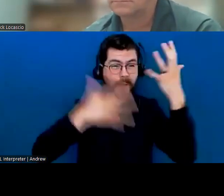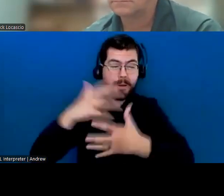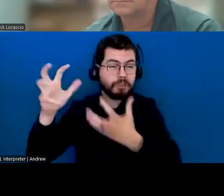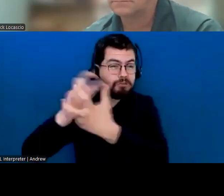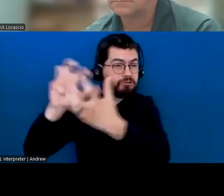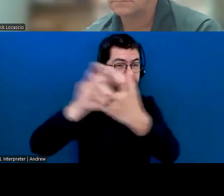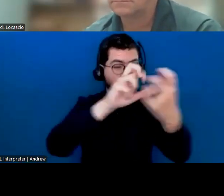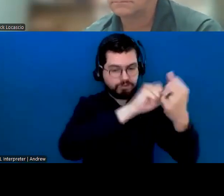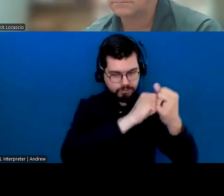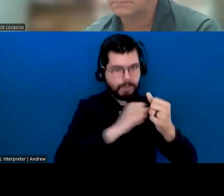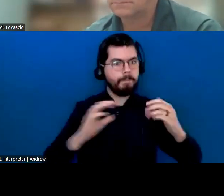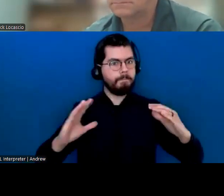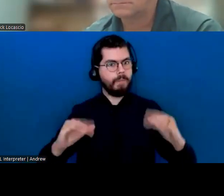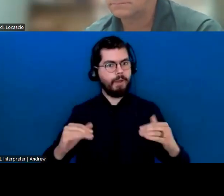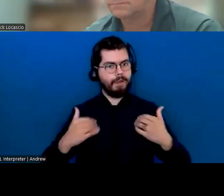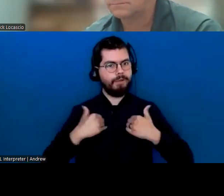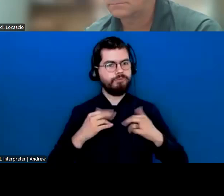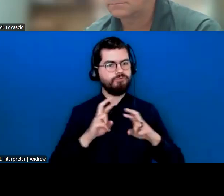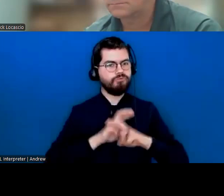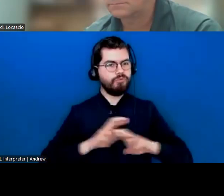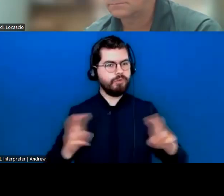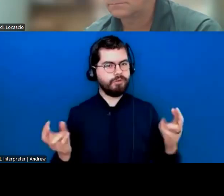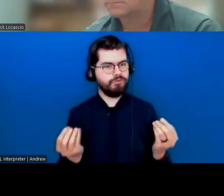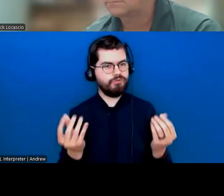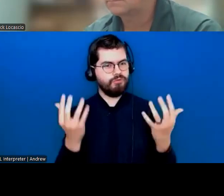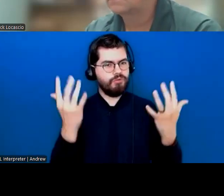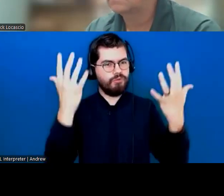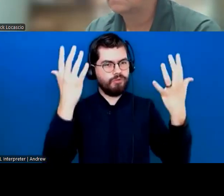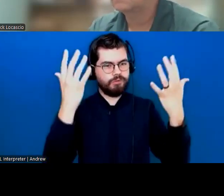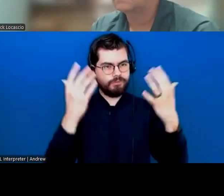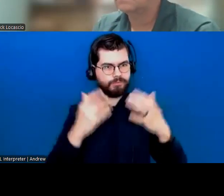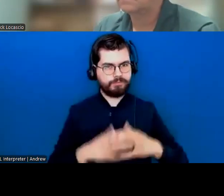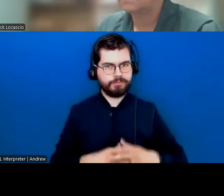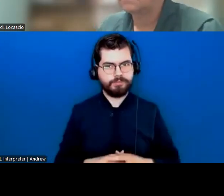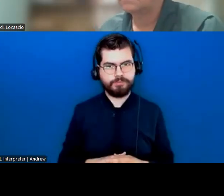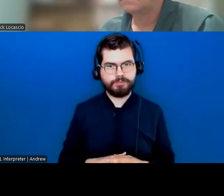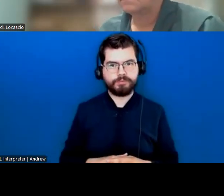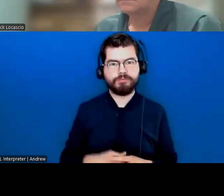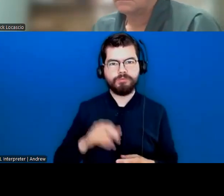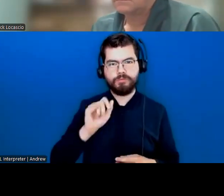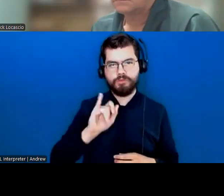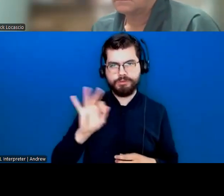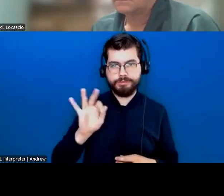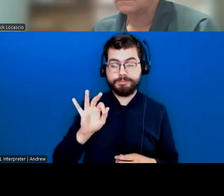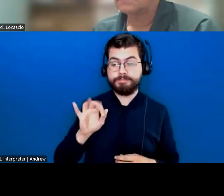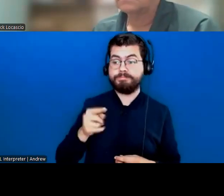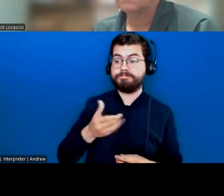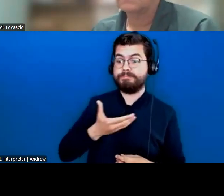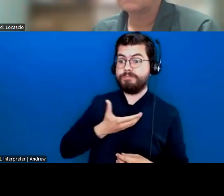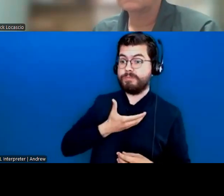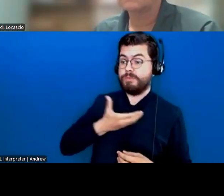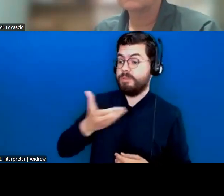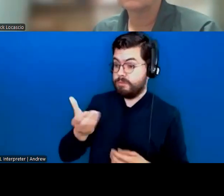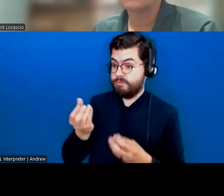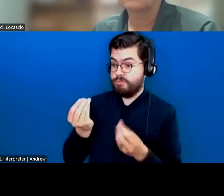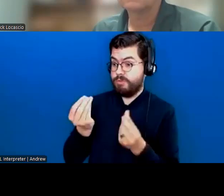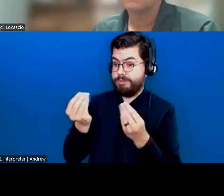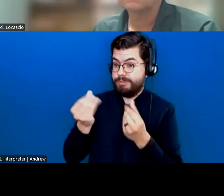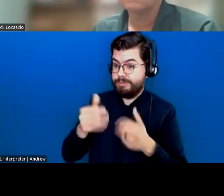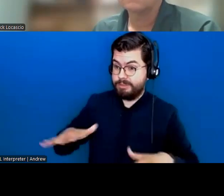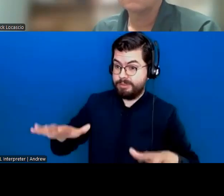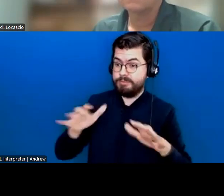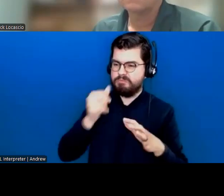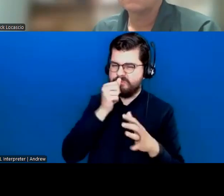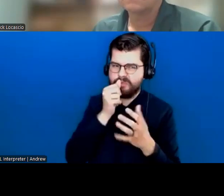it. When I invited onto private landowners' property and do an evaluation of the habitat conditions, it's not